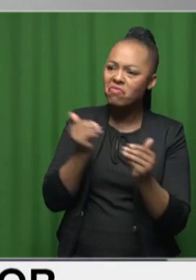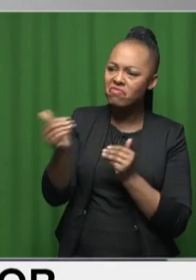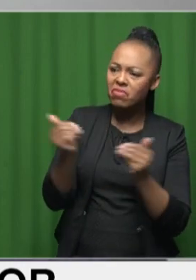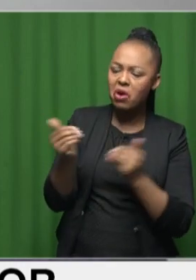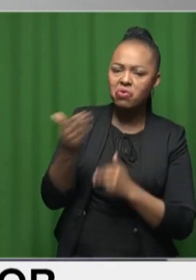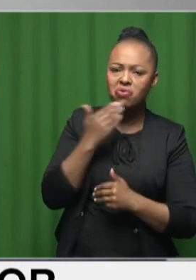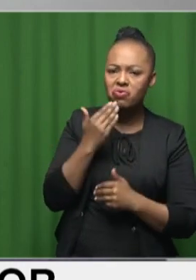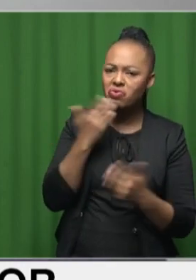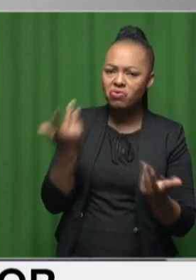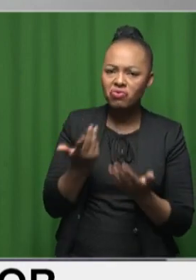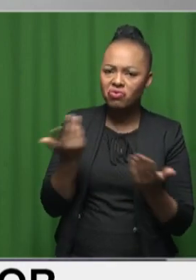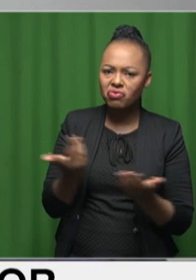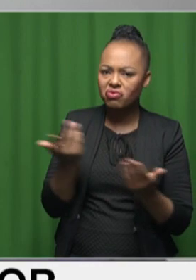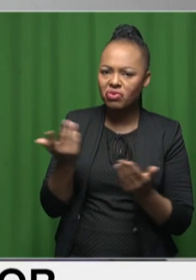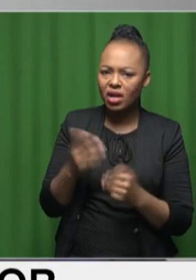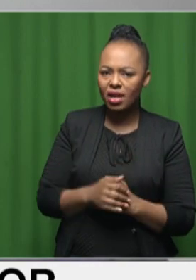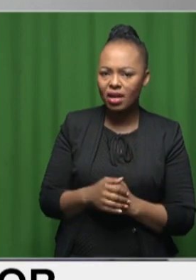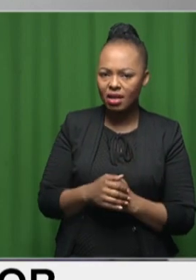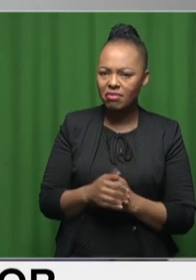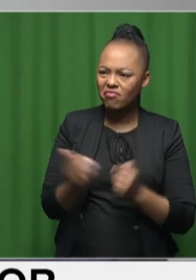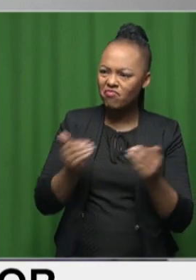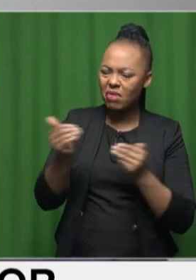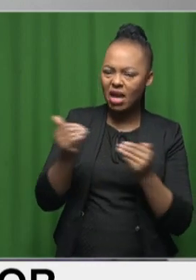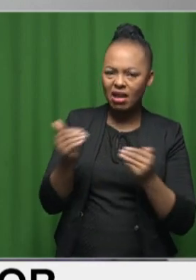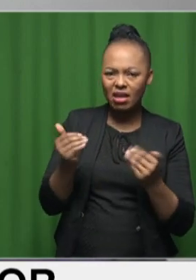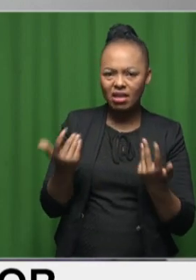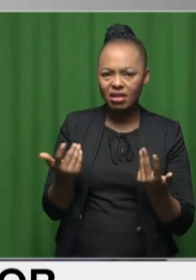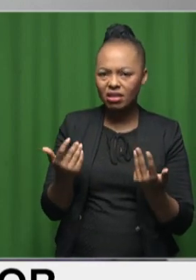the land bank? Who will operate this fund?